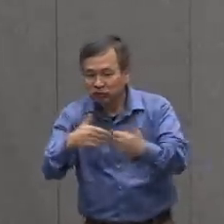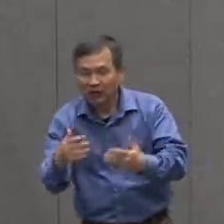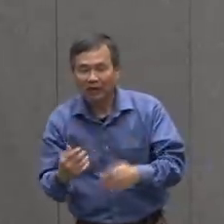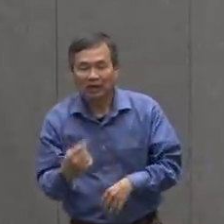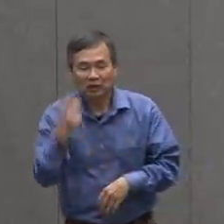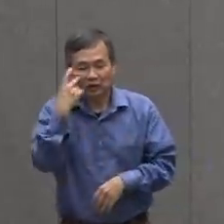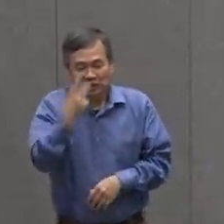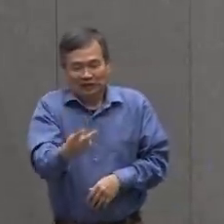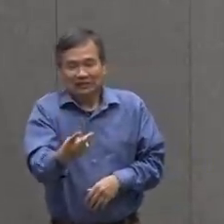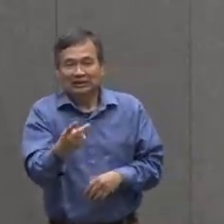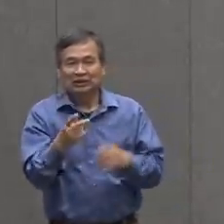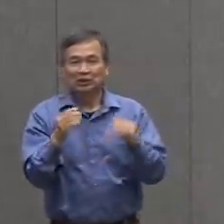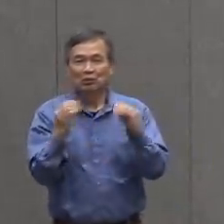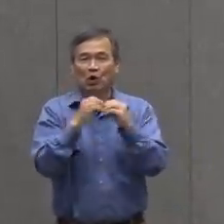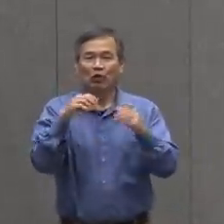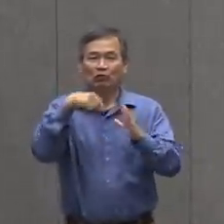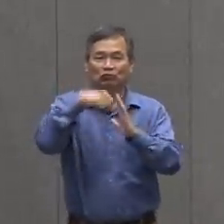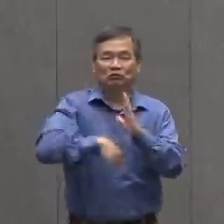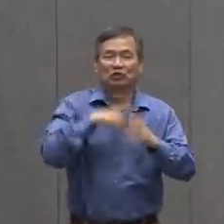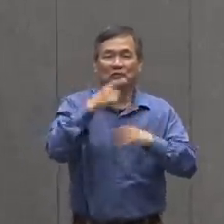more about these animals.